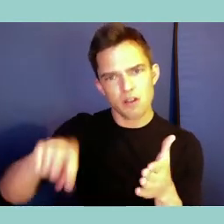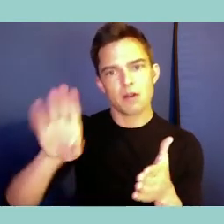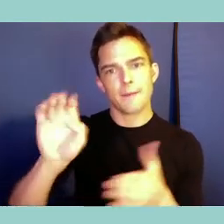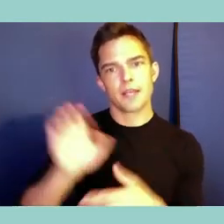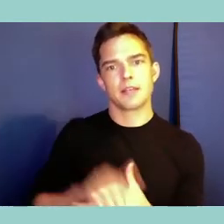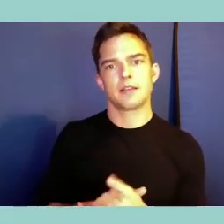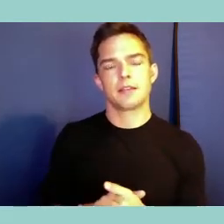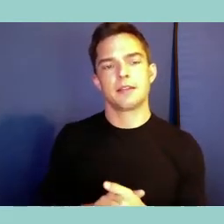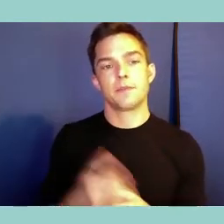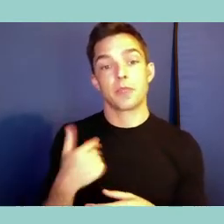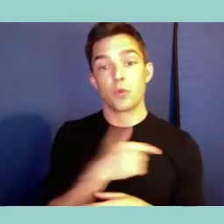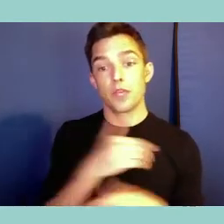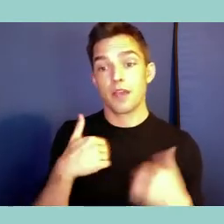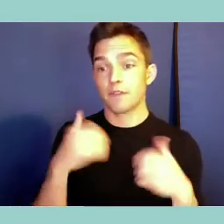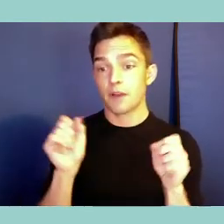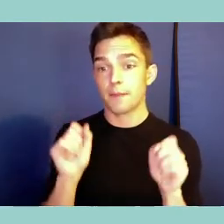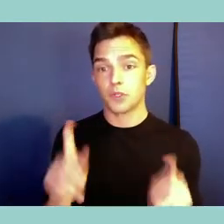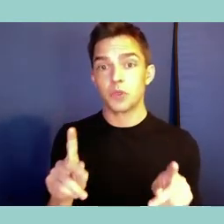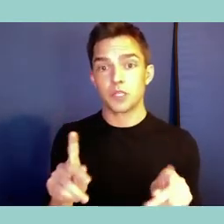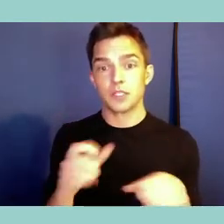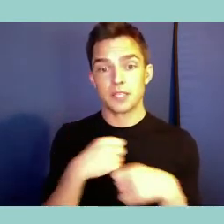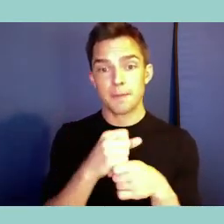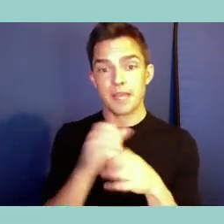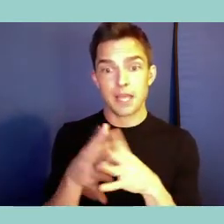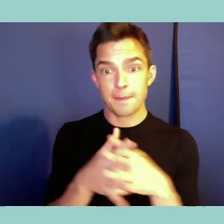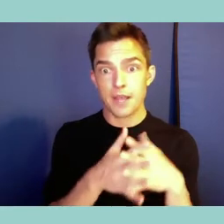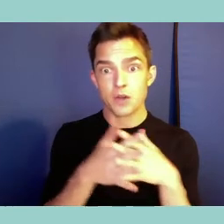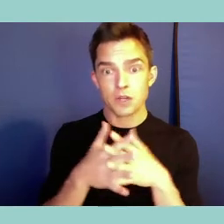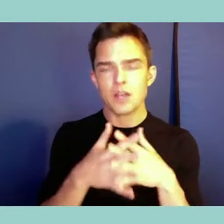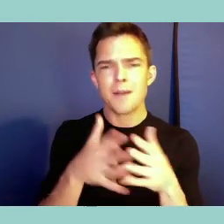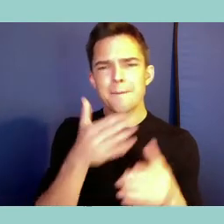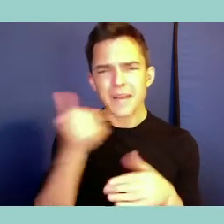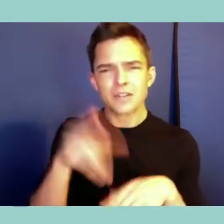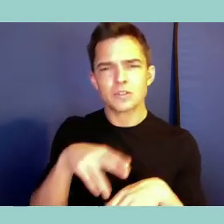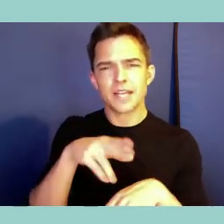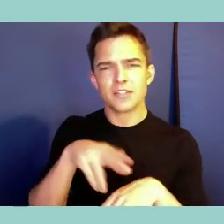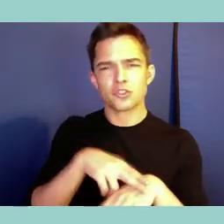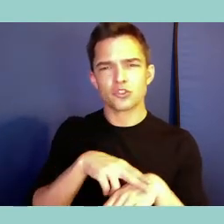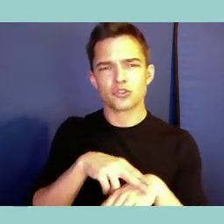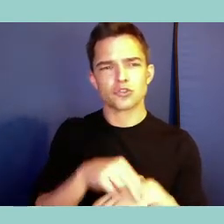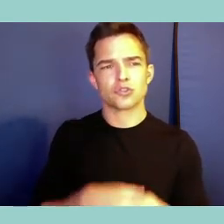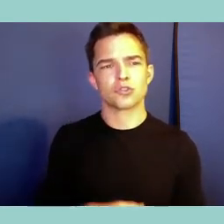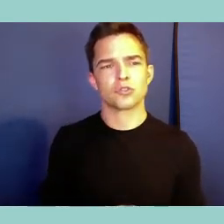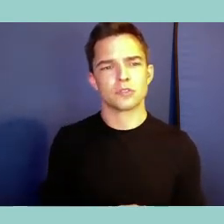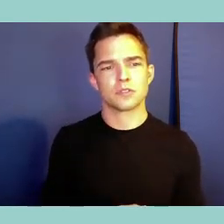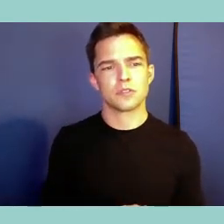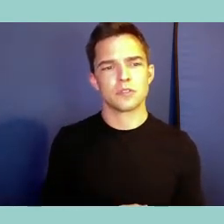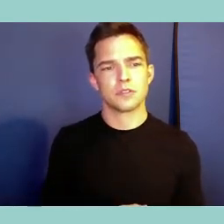be. We have an opportunity to make America a better nation.